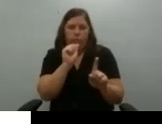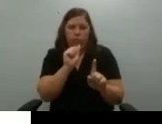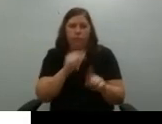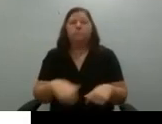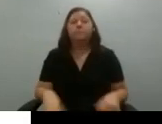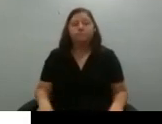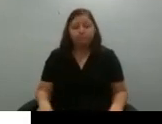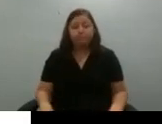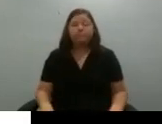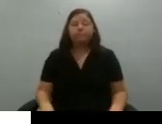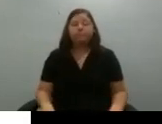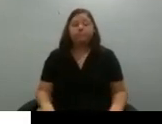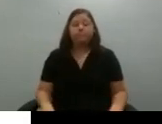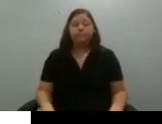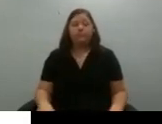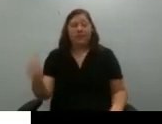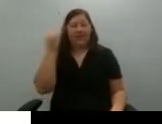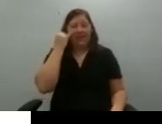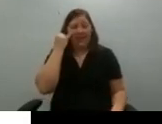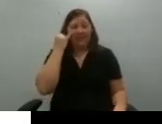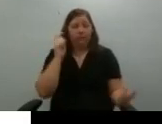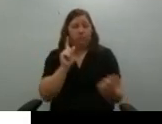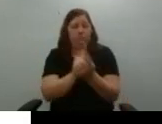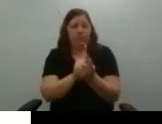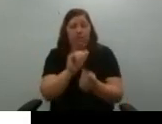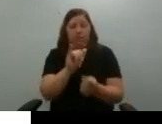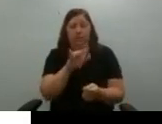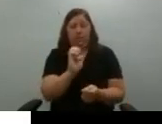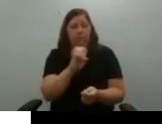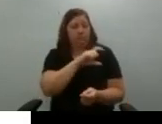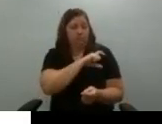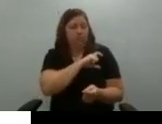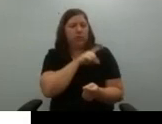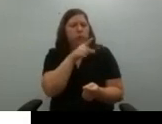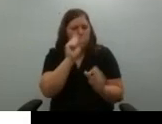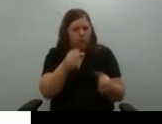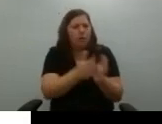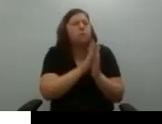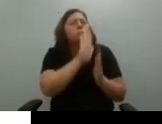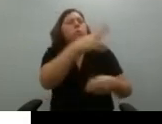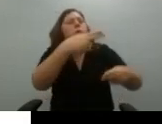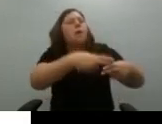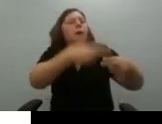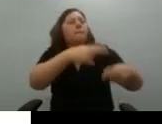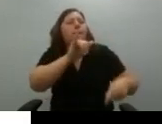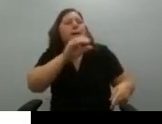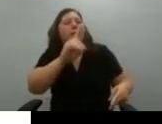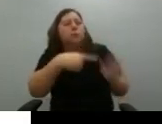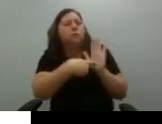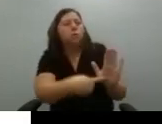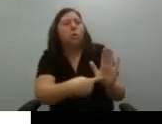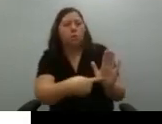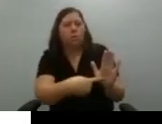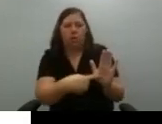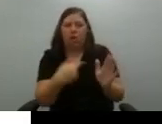come in contact with an ICE officer, you have the right to ask them for their name and identification, and I would recommend doing this